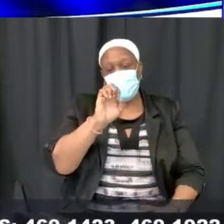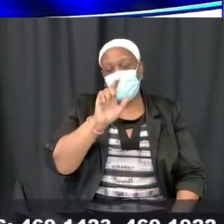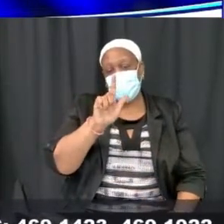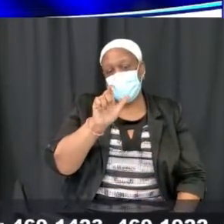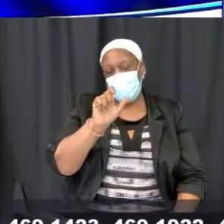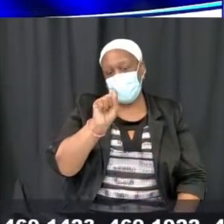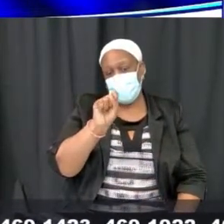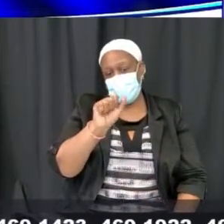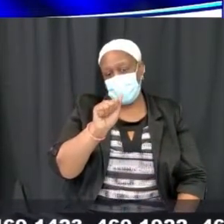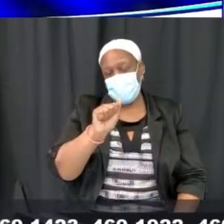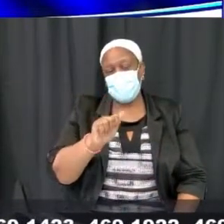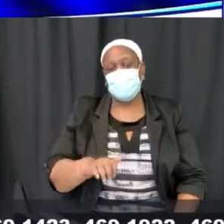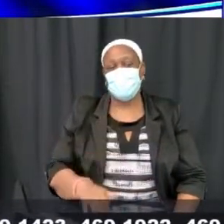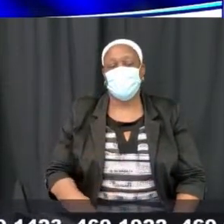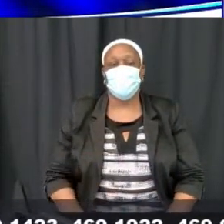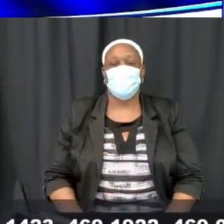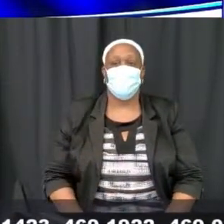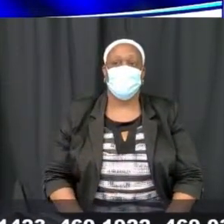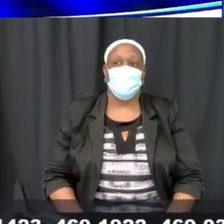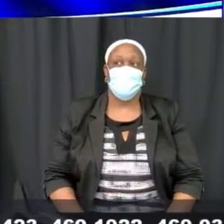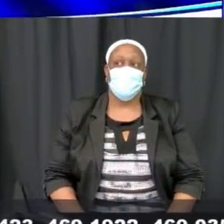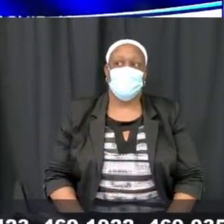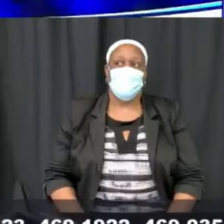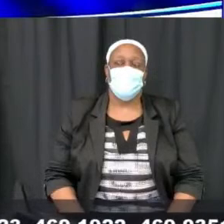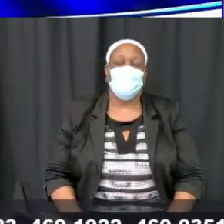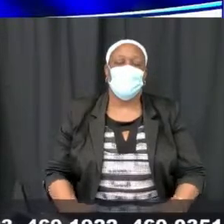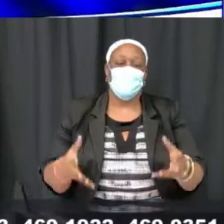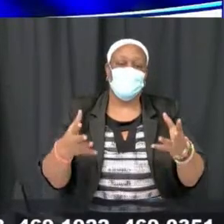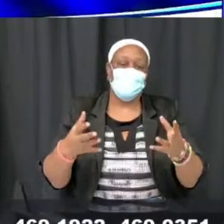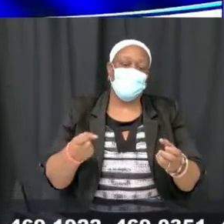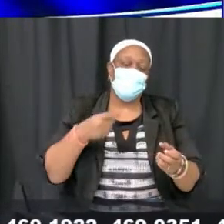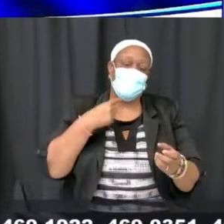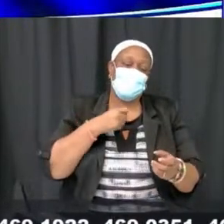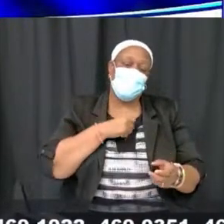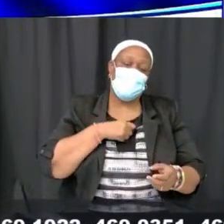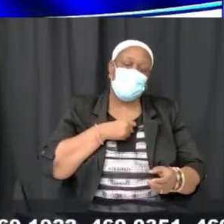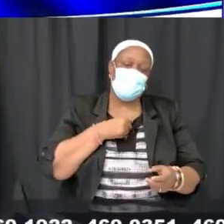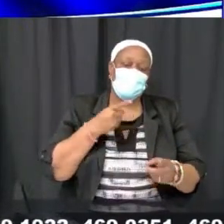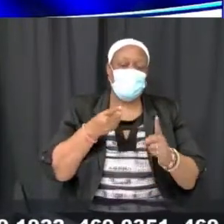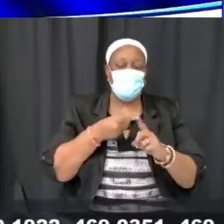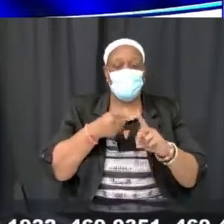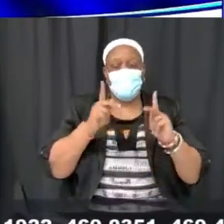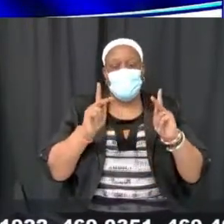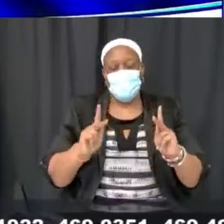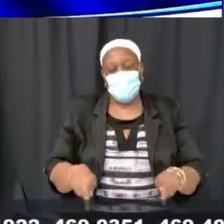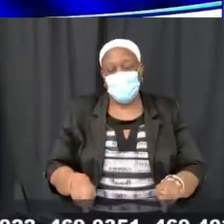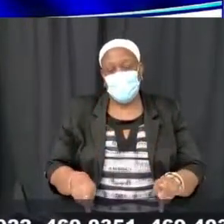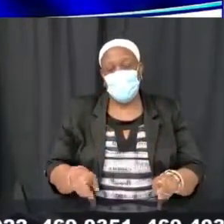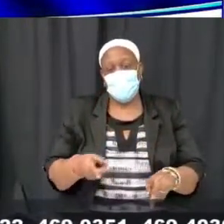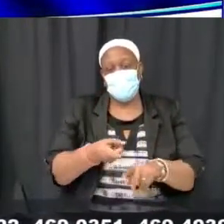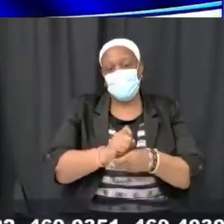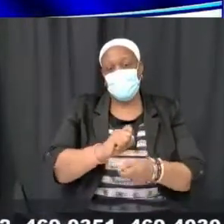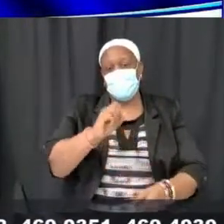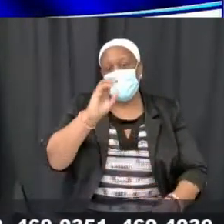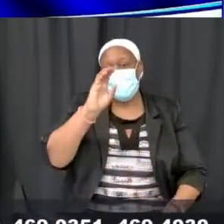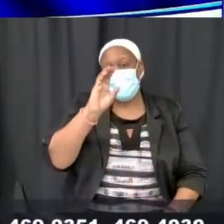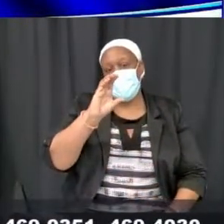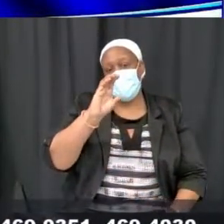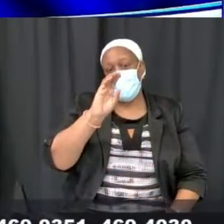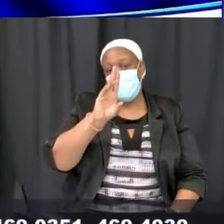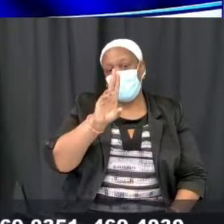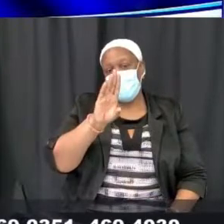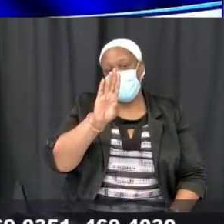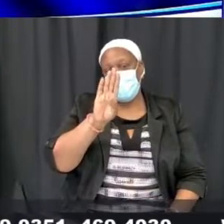to extend solidarity with the people of Cuba, who would have been ravaged by the passage